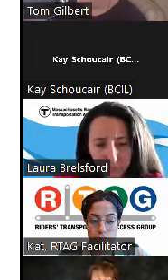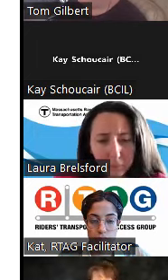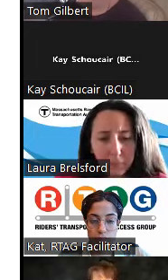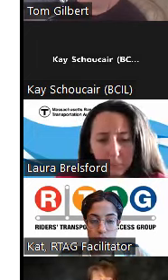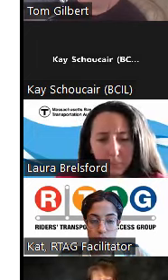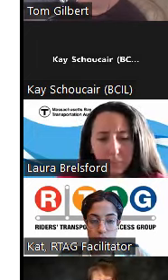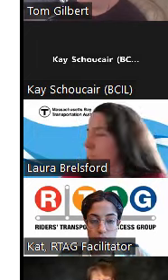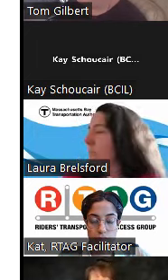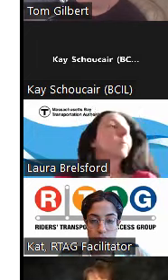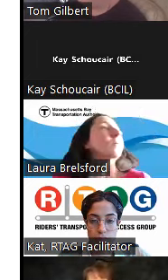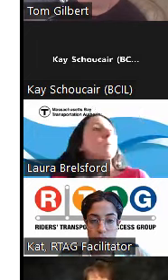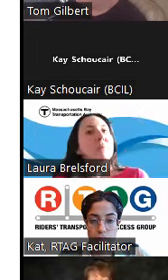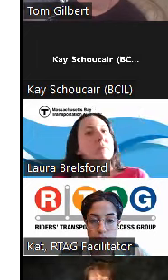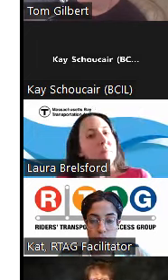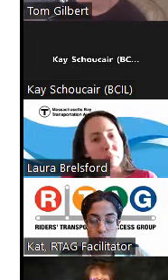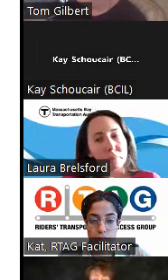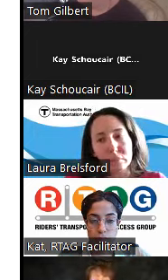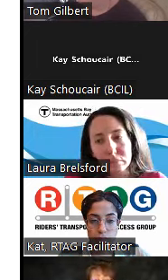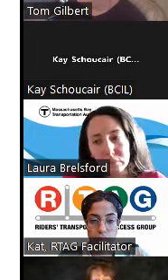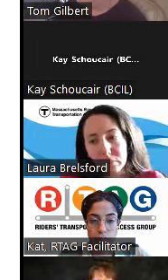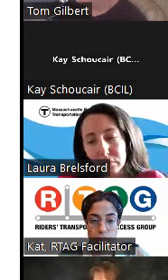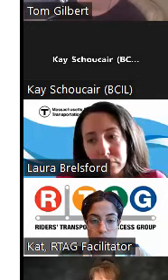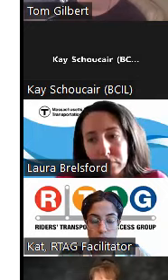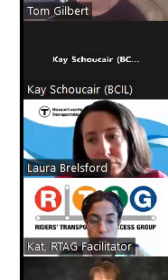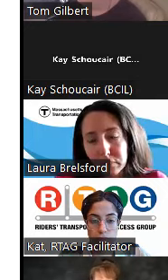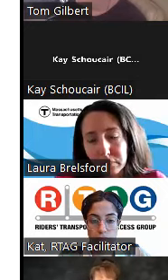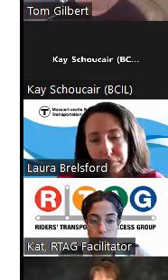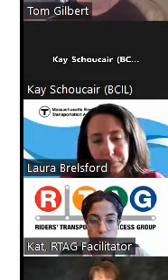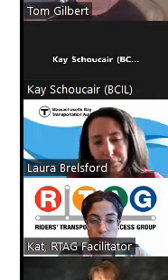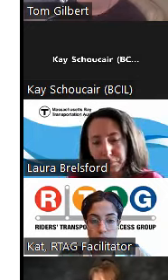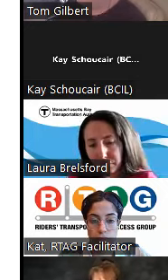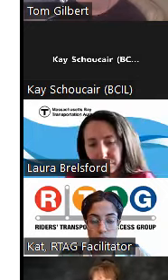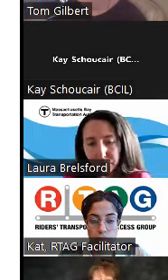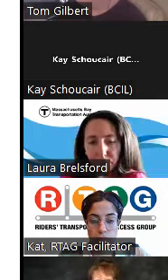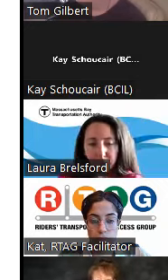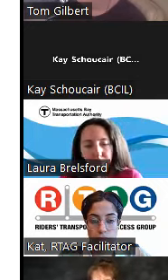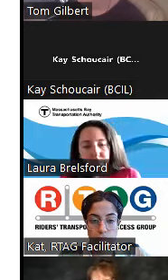there's a double decker on the Lowell line. And I think